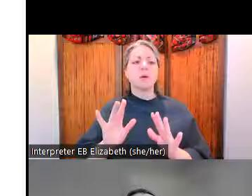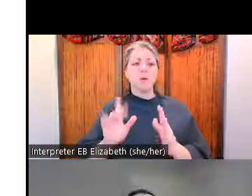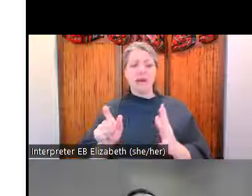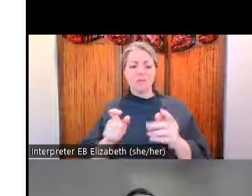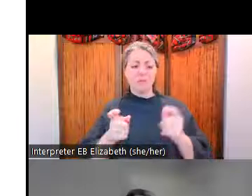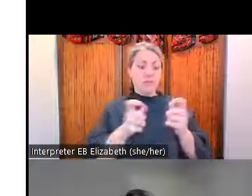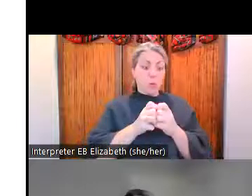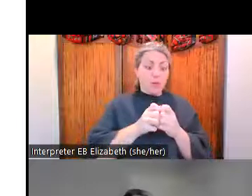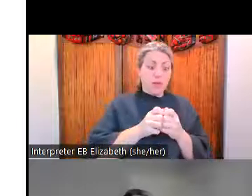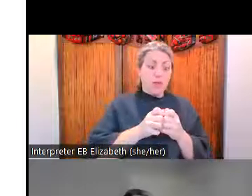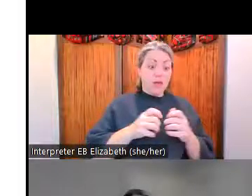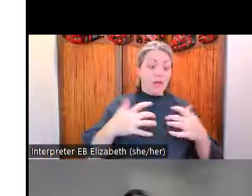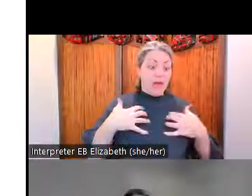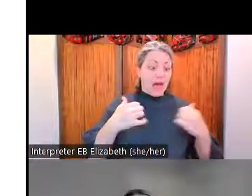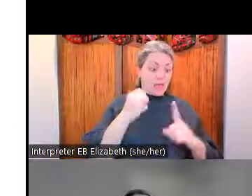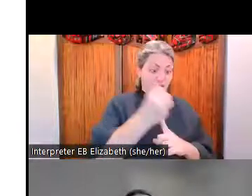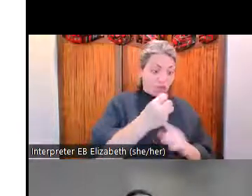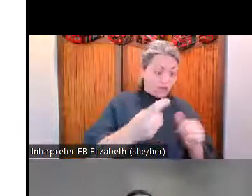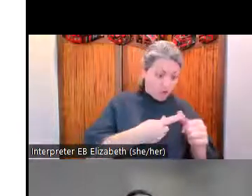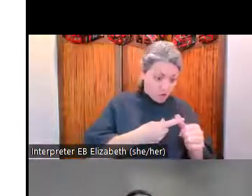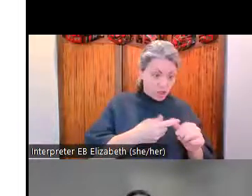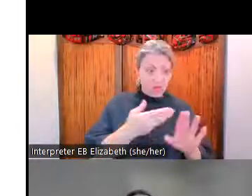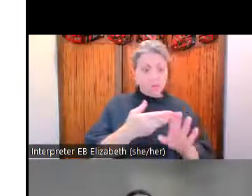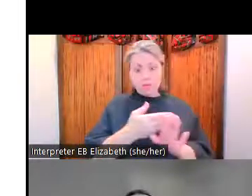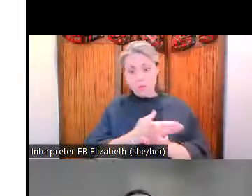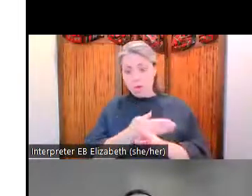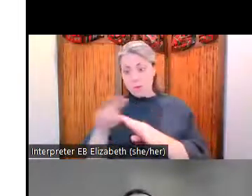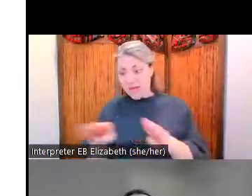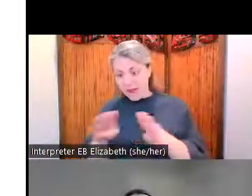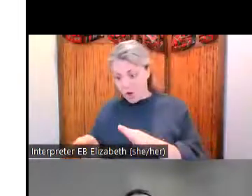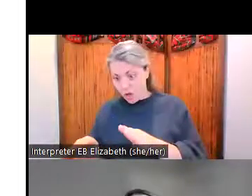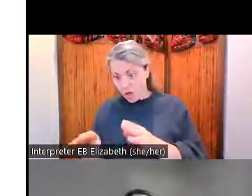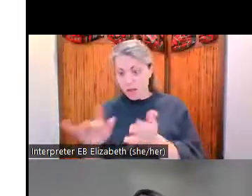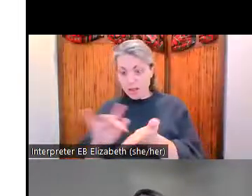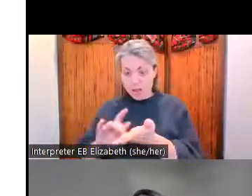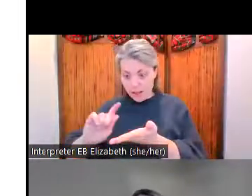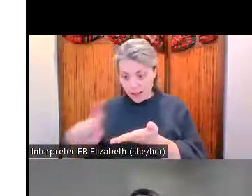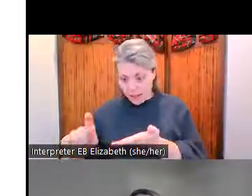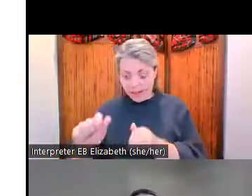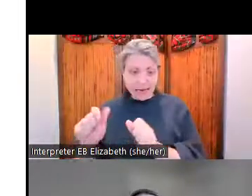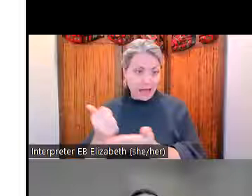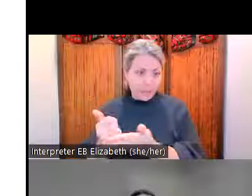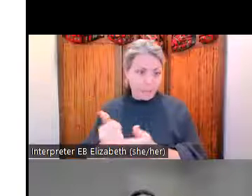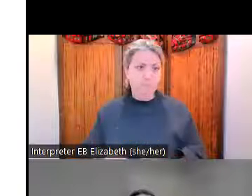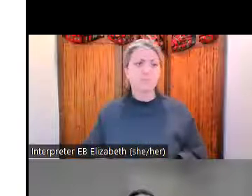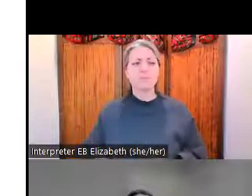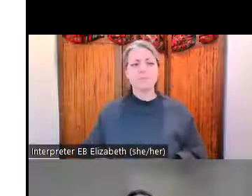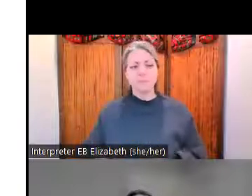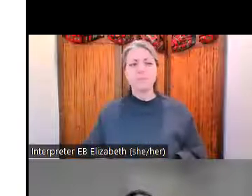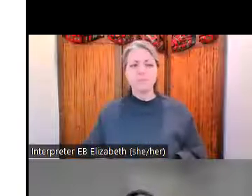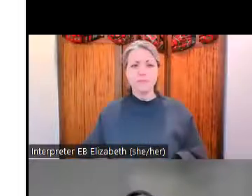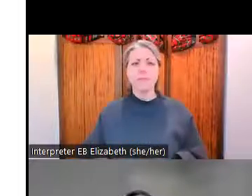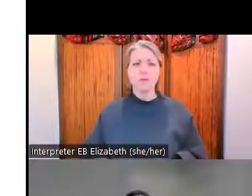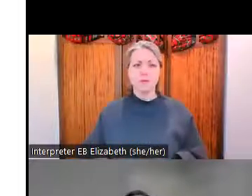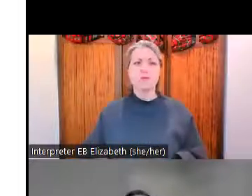with before treating behavioral symptoms with medication. So we think of these common medical comorbidities